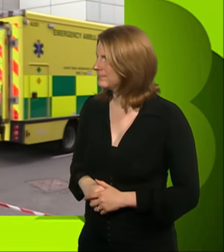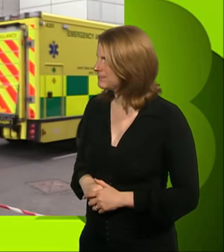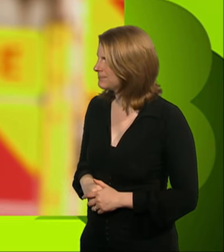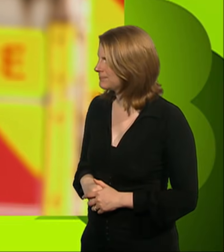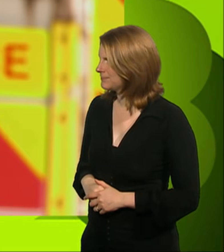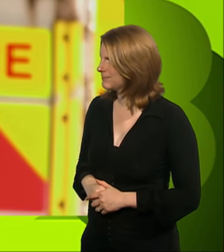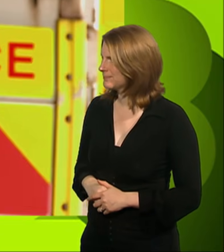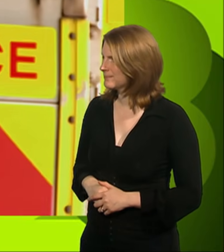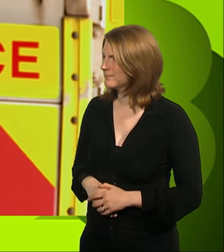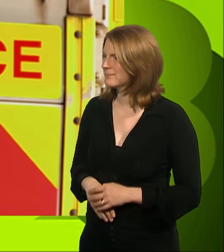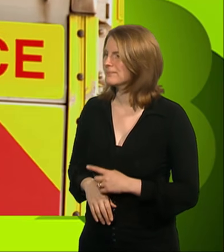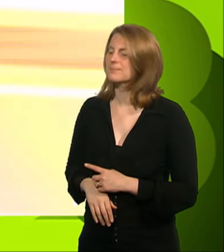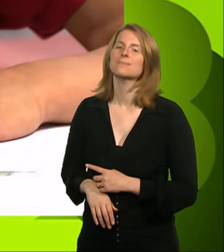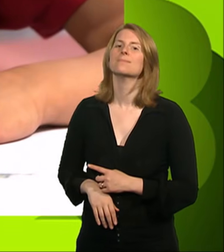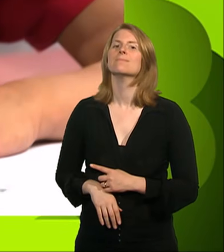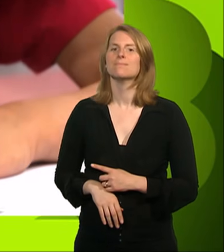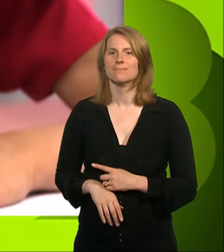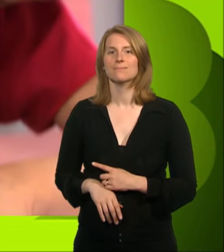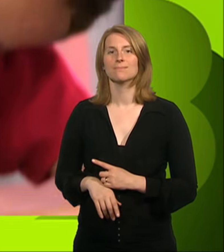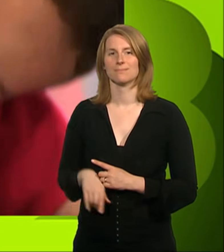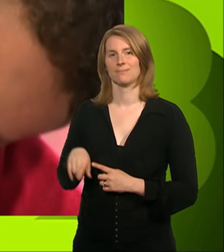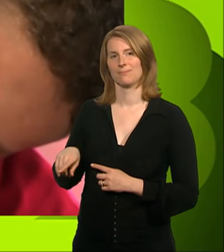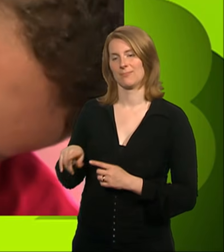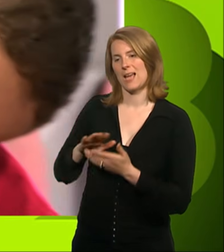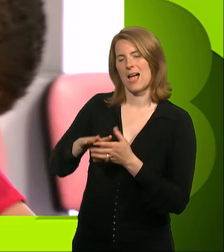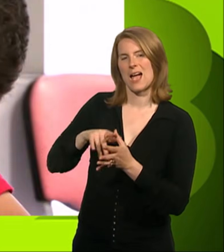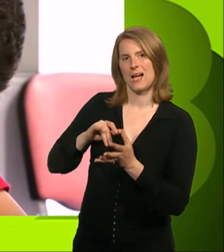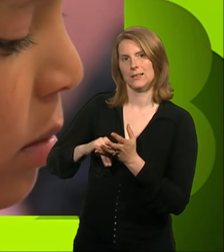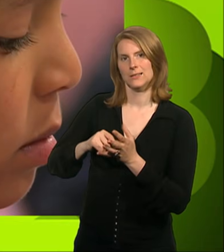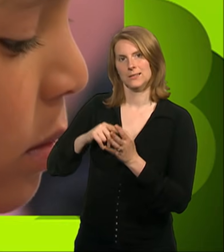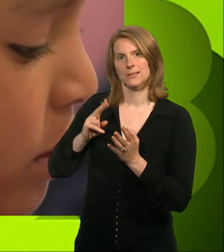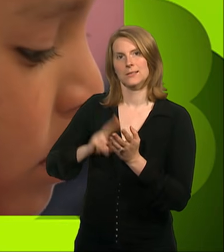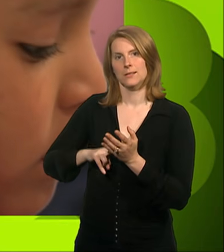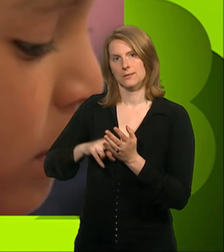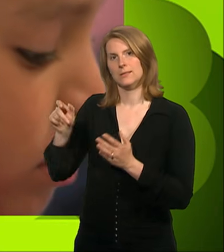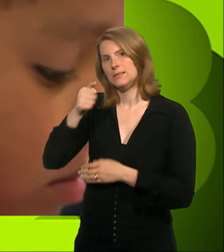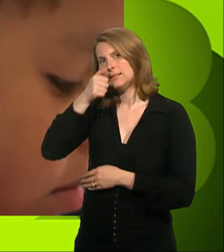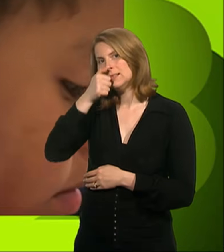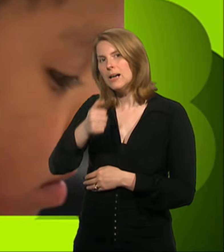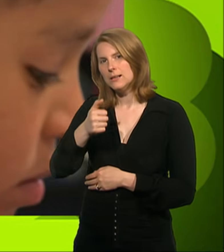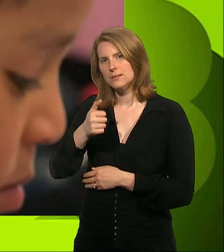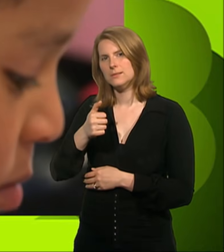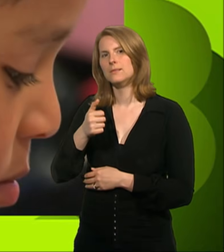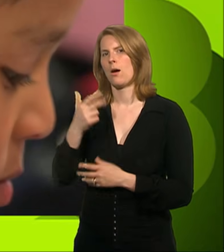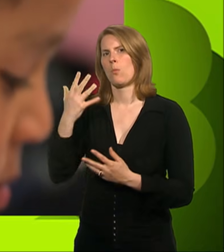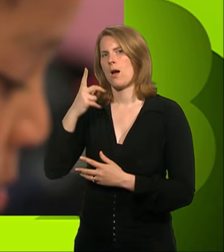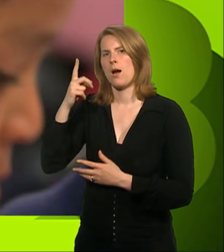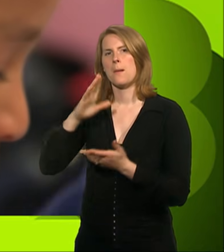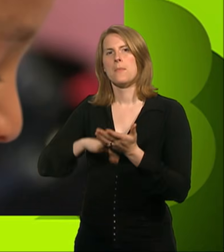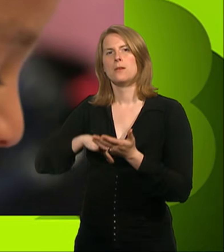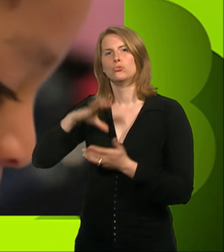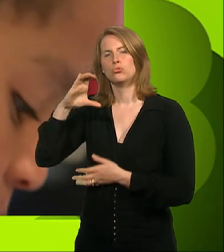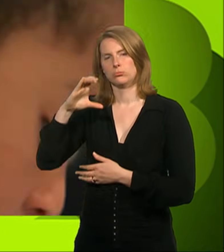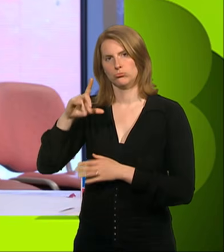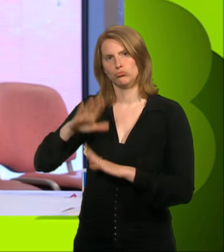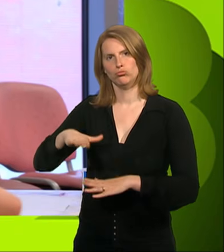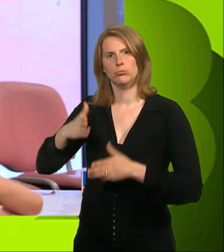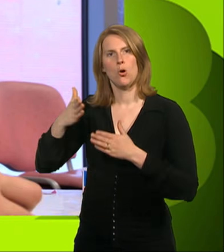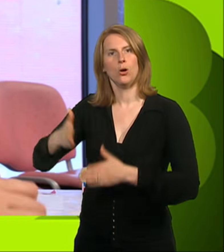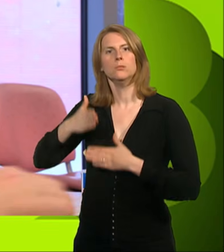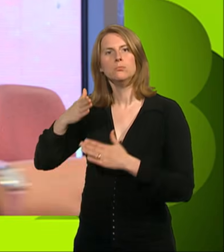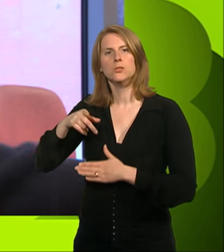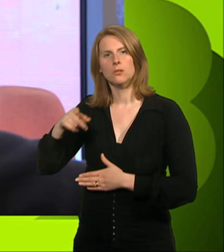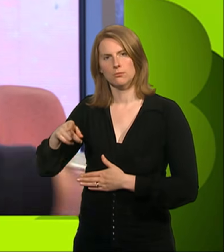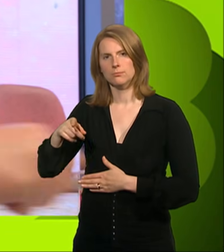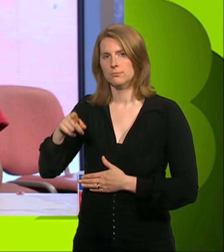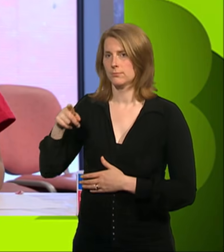At the Royal Manchester Children's Hospital, 6-year-old Hassan is in accident and emergency with a problem. What is it, Hassan?